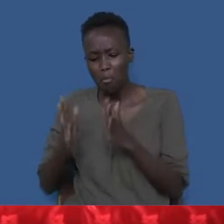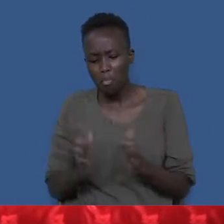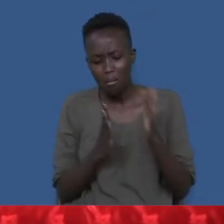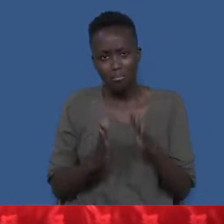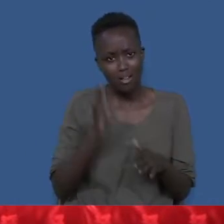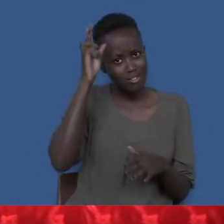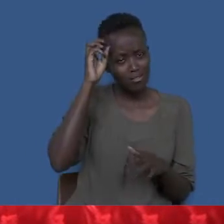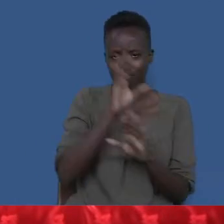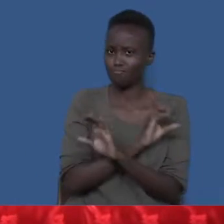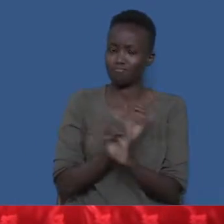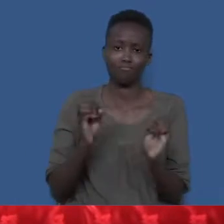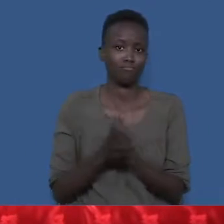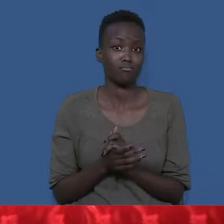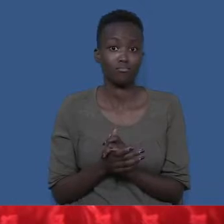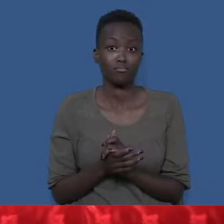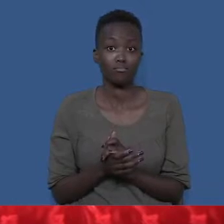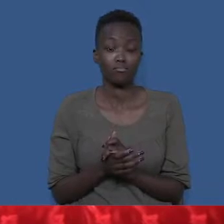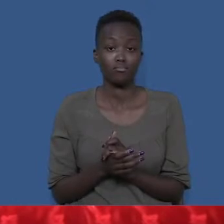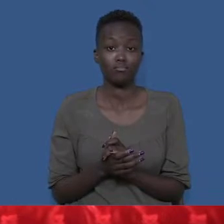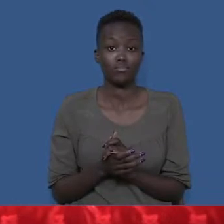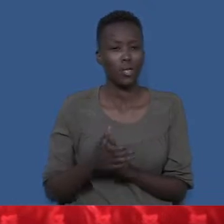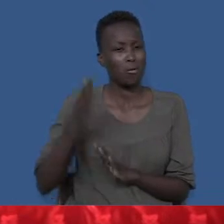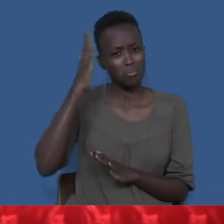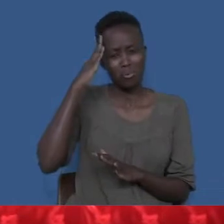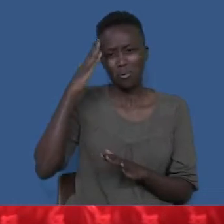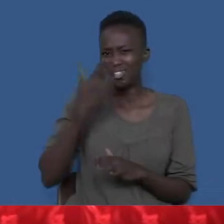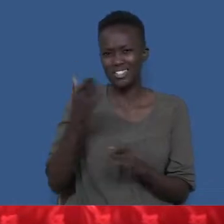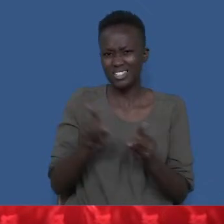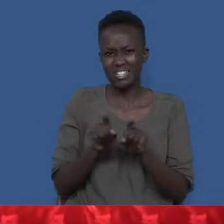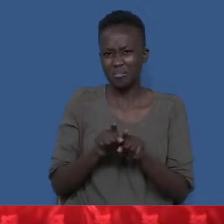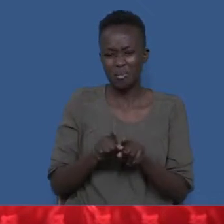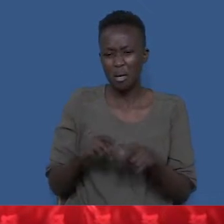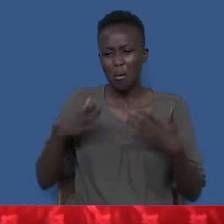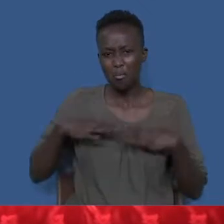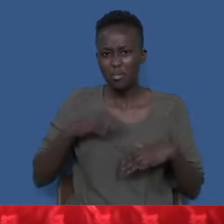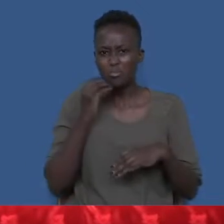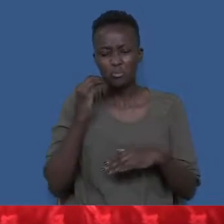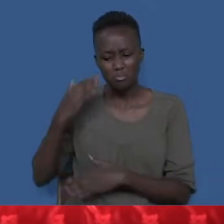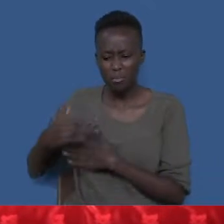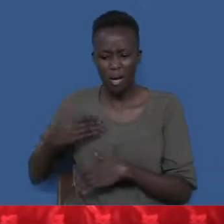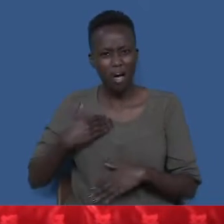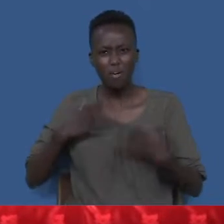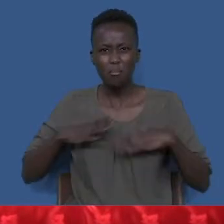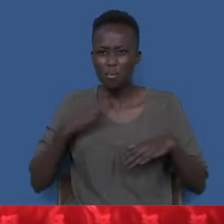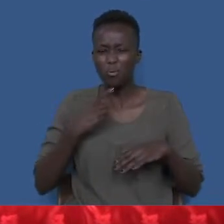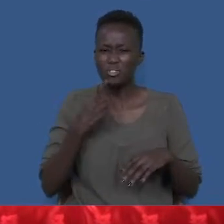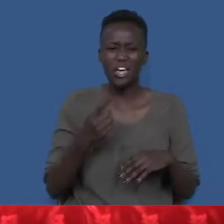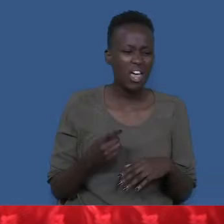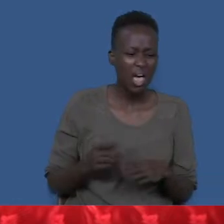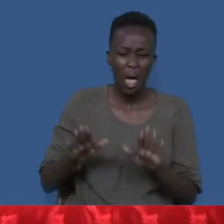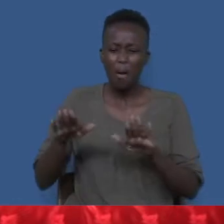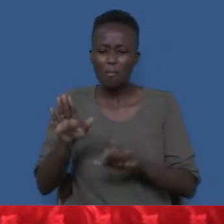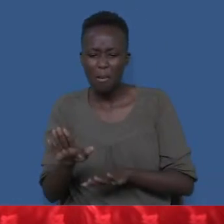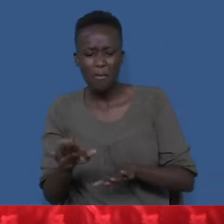as Nairobians, you know, even in neighborhoods where we live, there are lots of shenanigans that happen around issues of parking, when you live in a